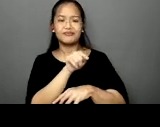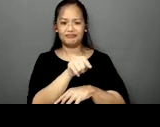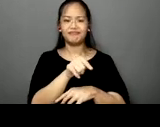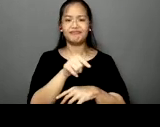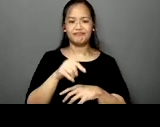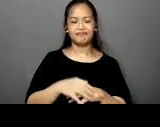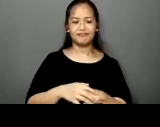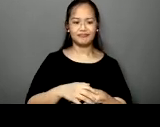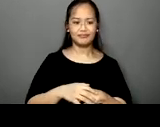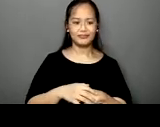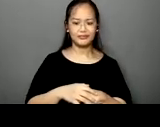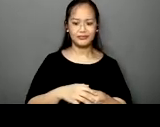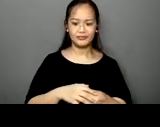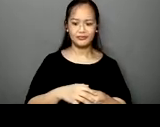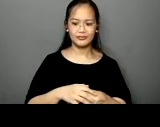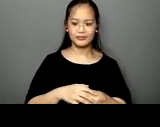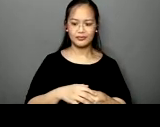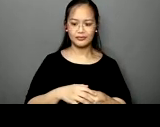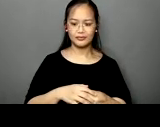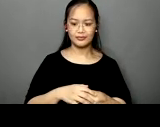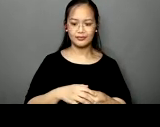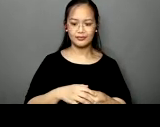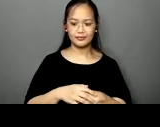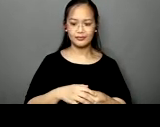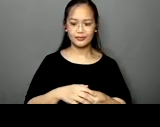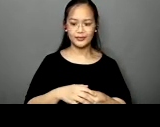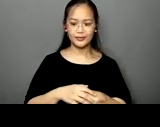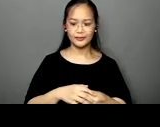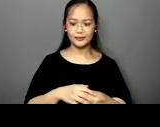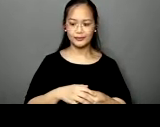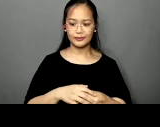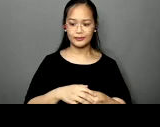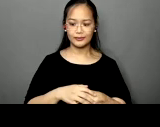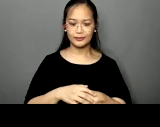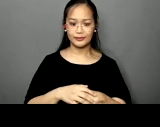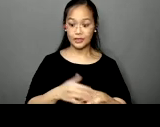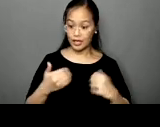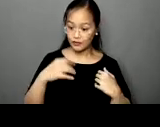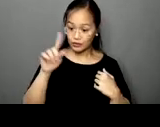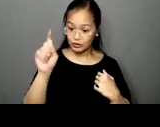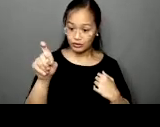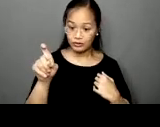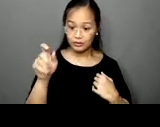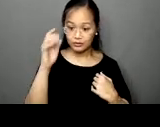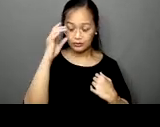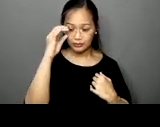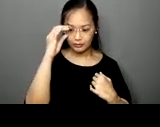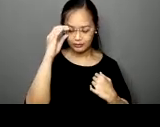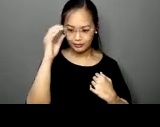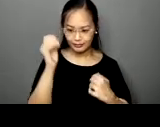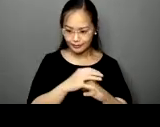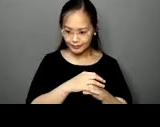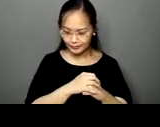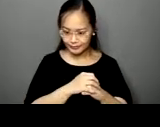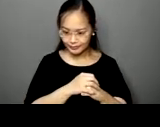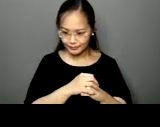All right. Now, I think we have a question from